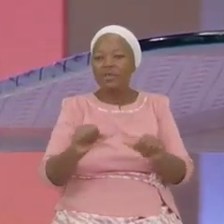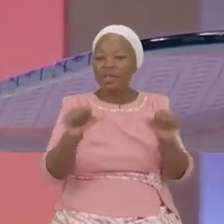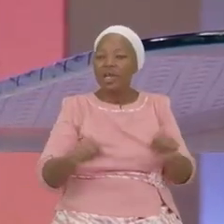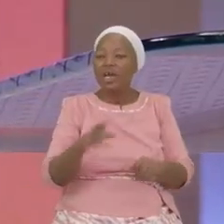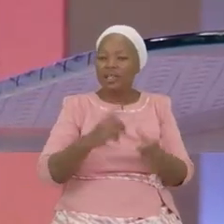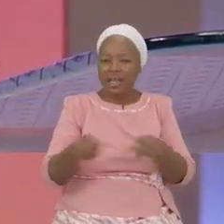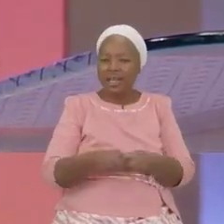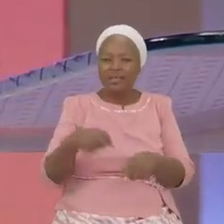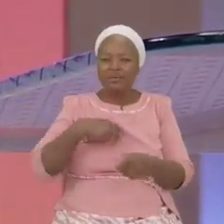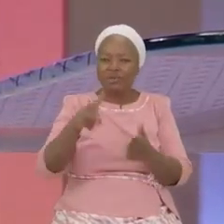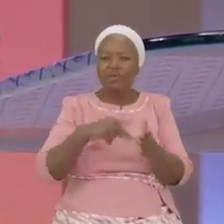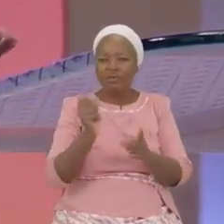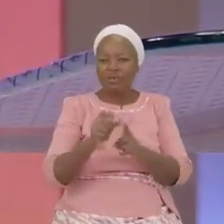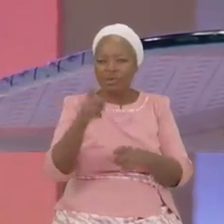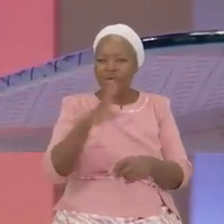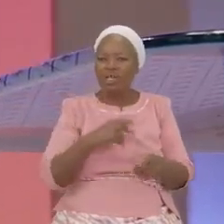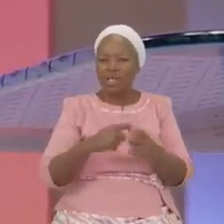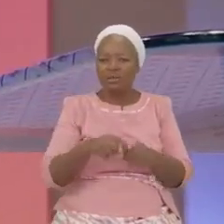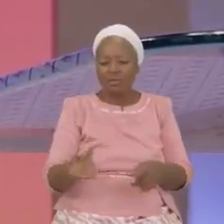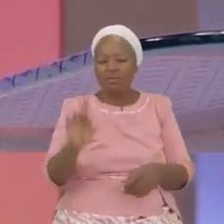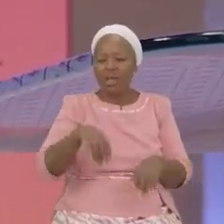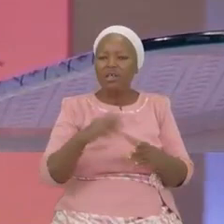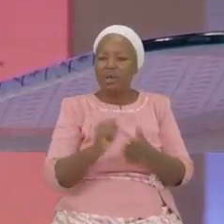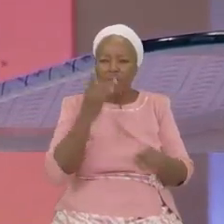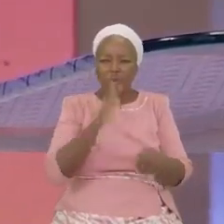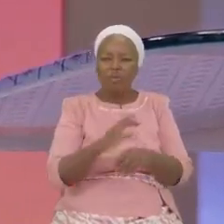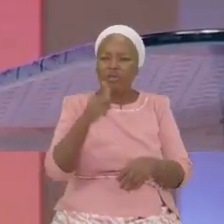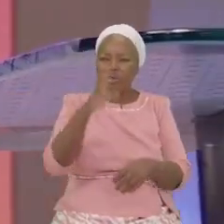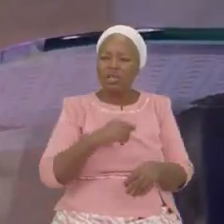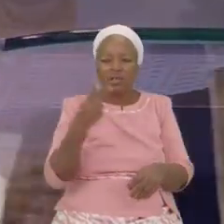we discover the promises of the Lord and we discover the